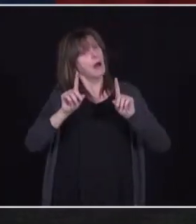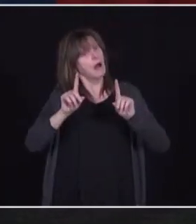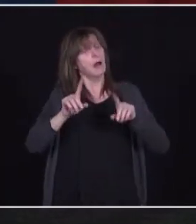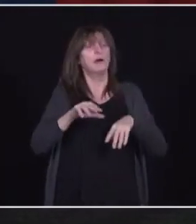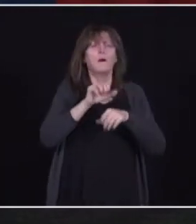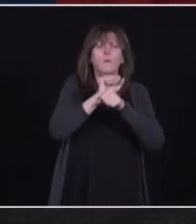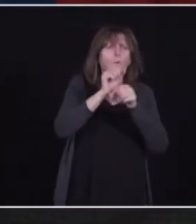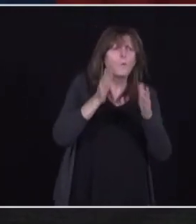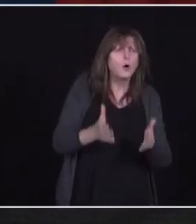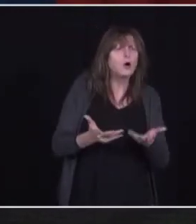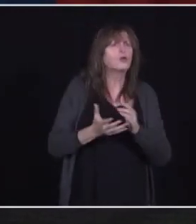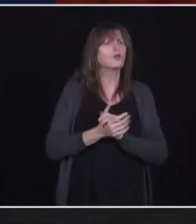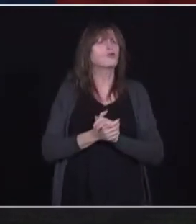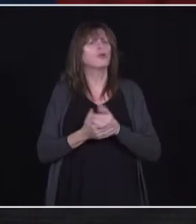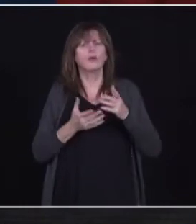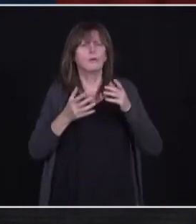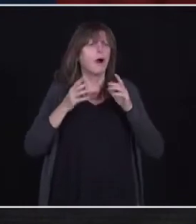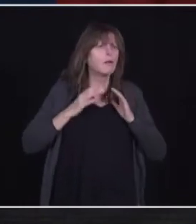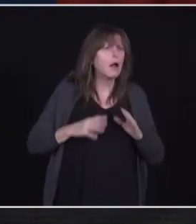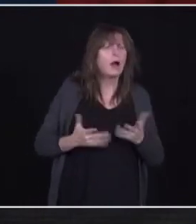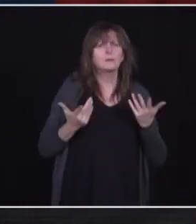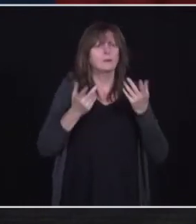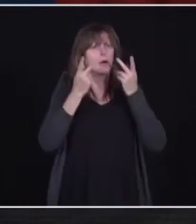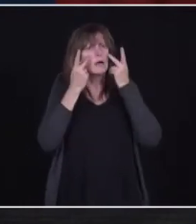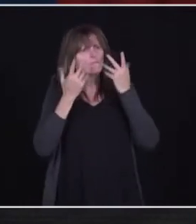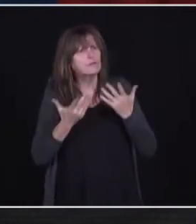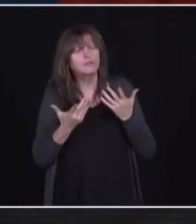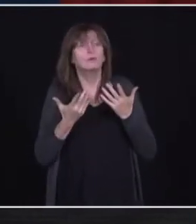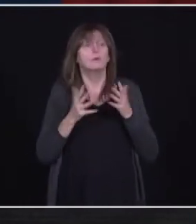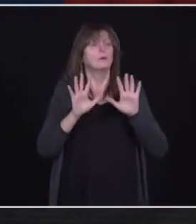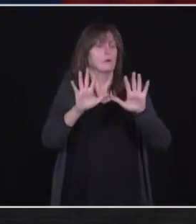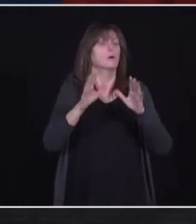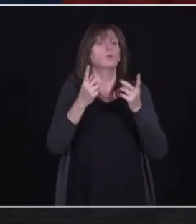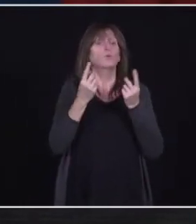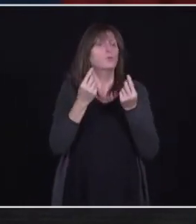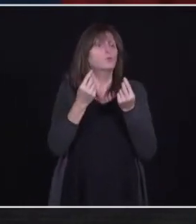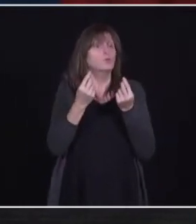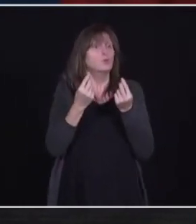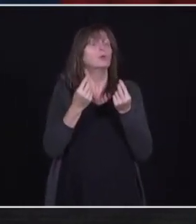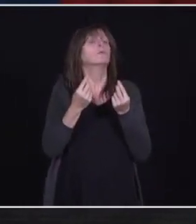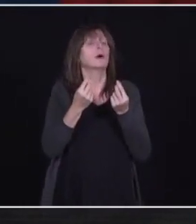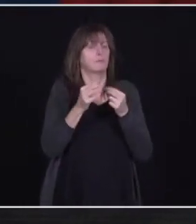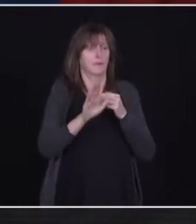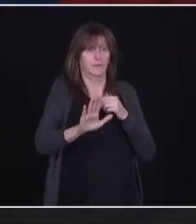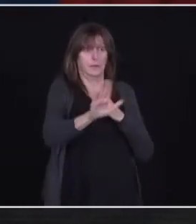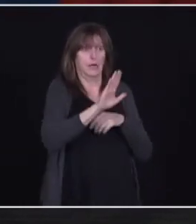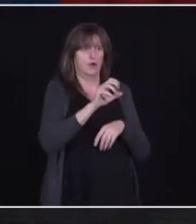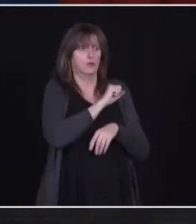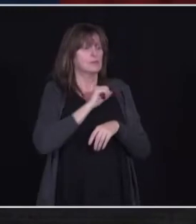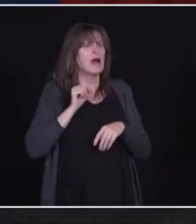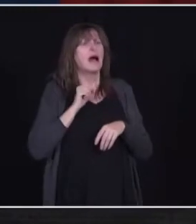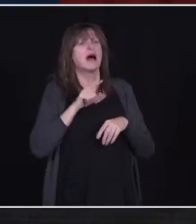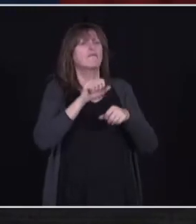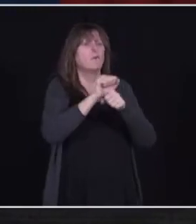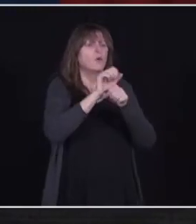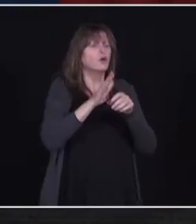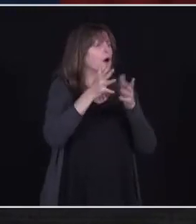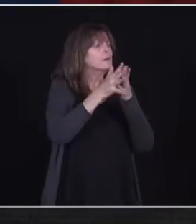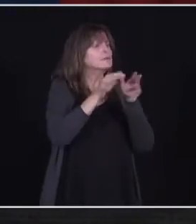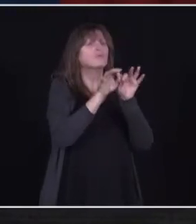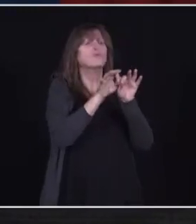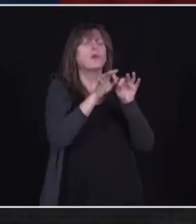we're starting with is moving those healthcare workers and the essential visitors from those long-term care homes to